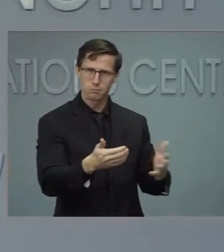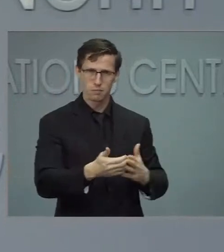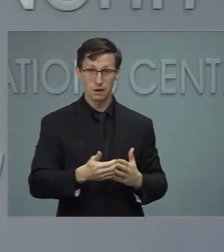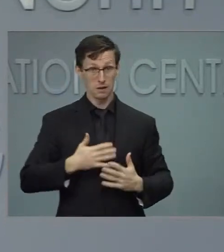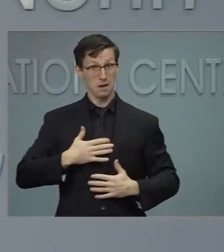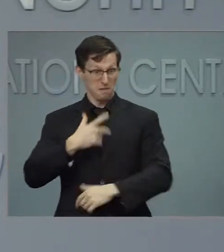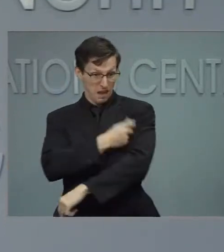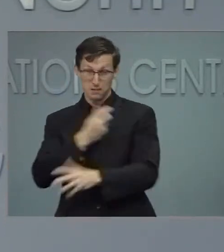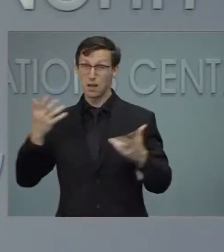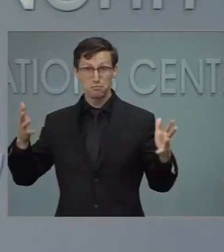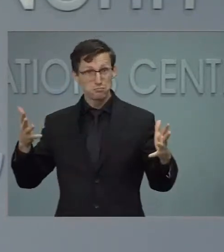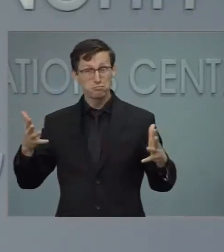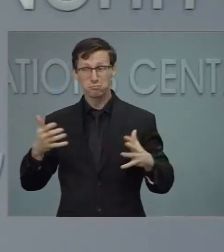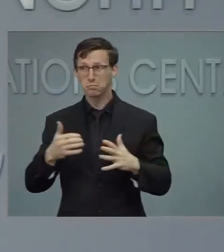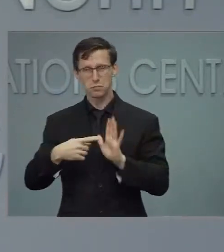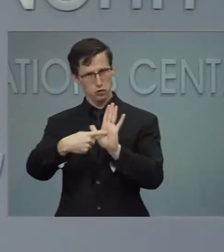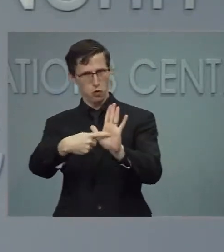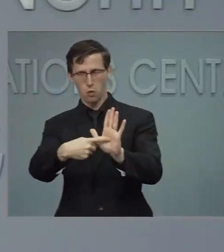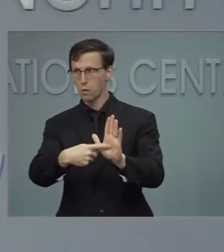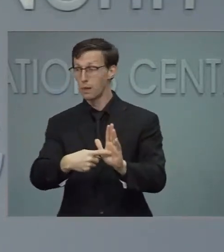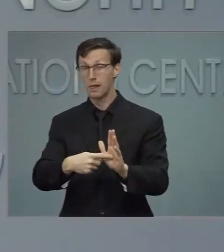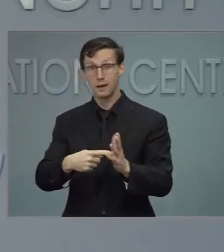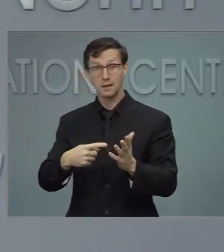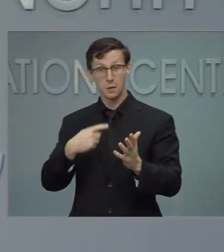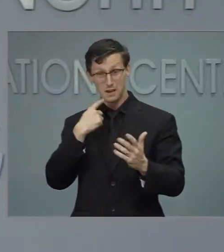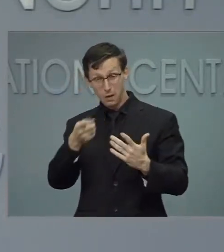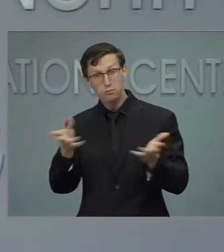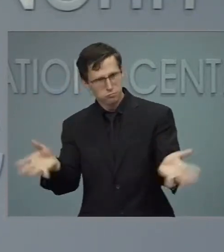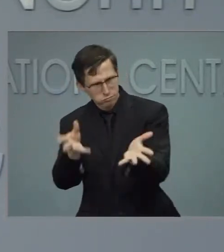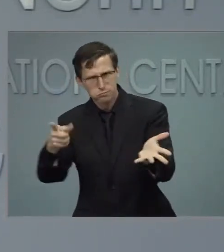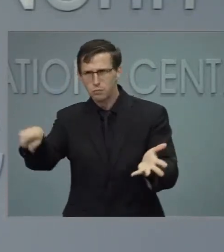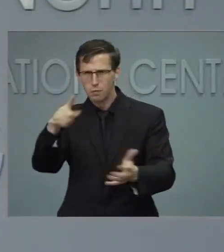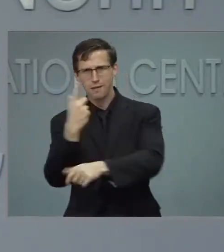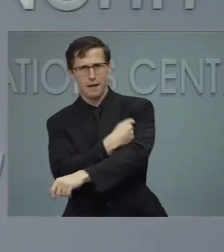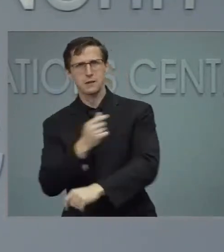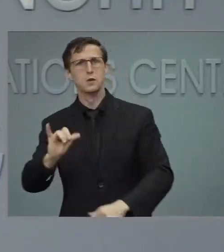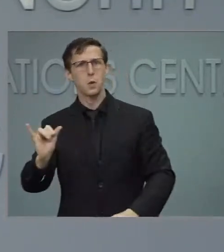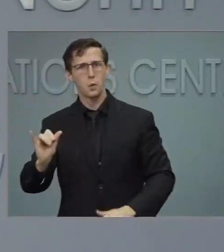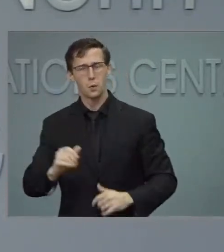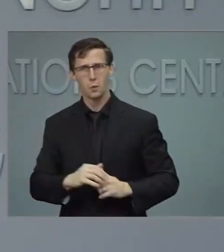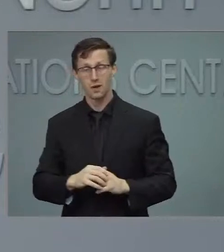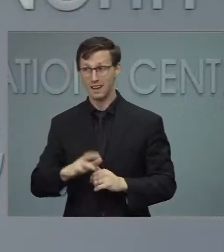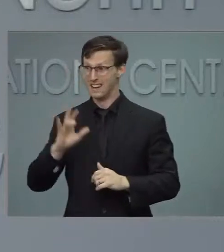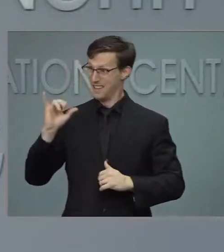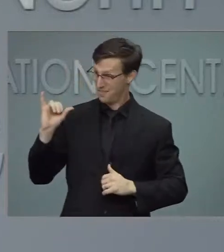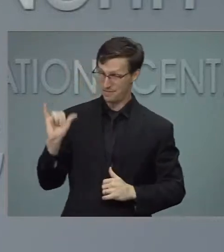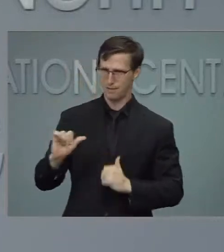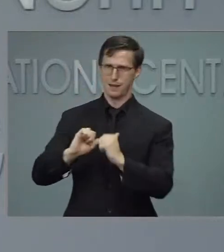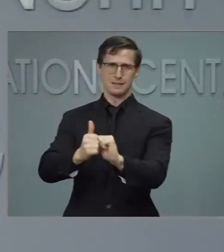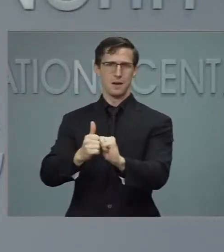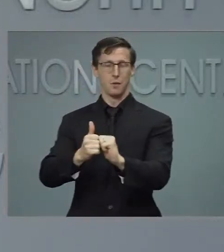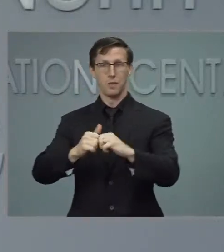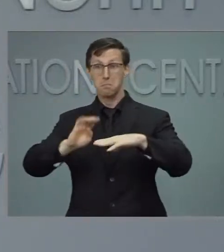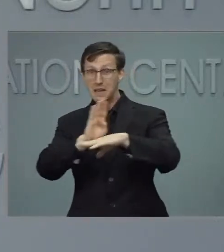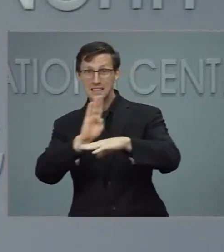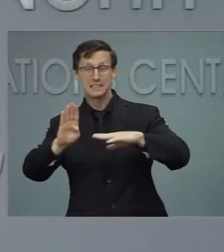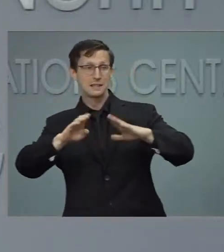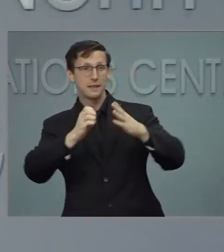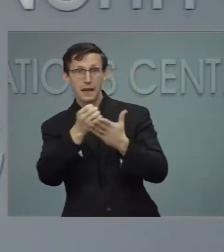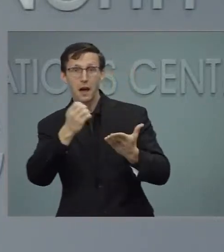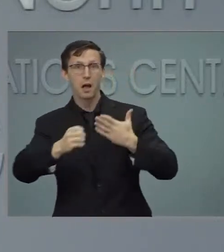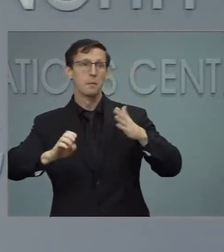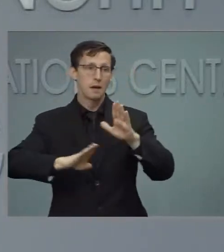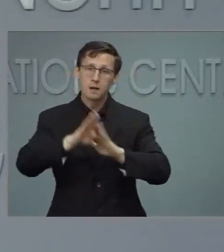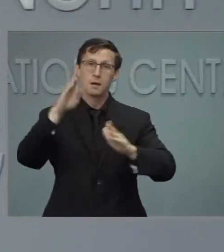my vaccine. Everybody needs to go out and get a vaccine. That's the way we get our economy rushing